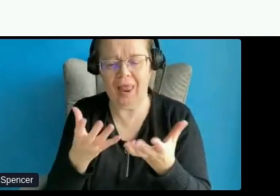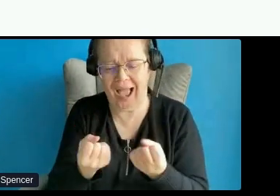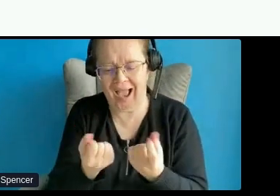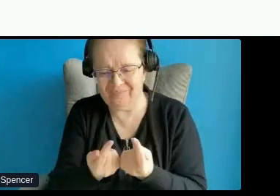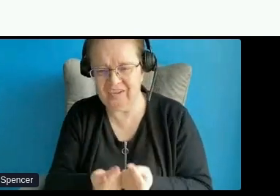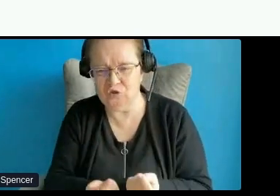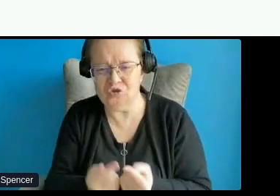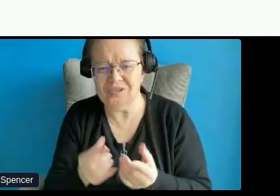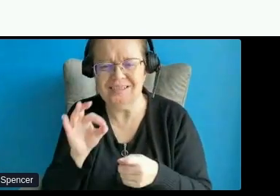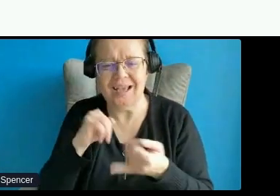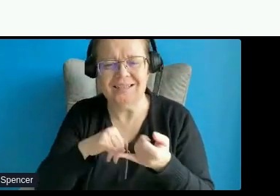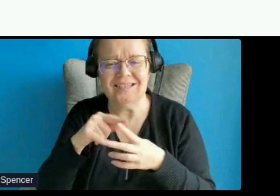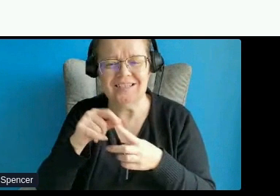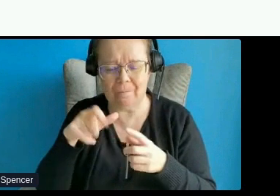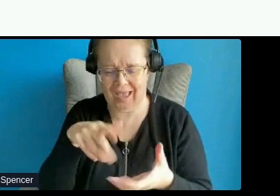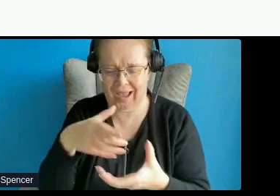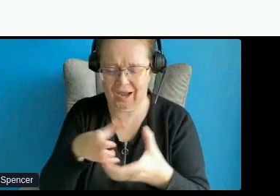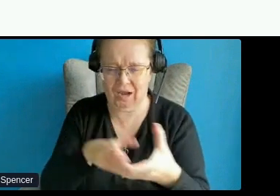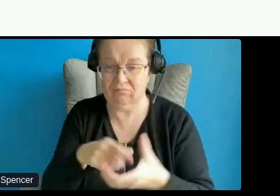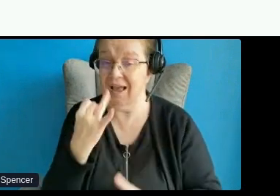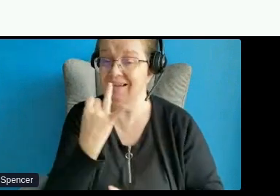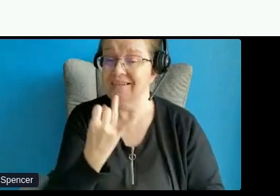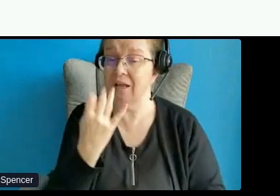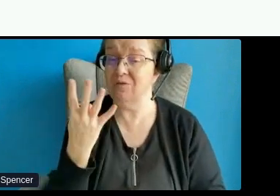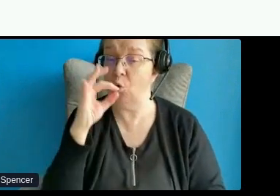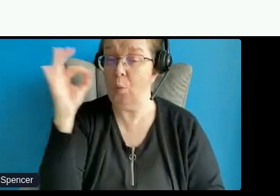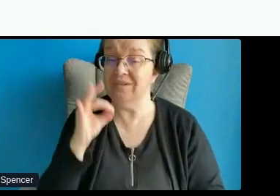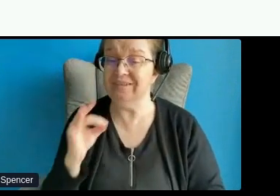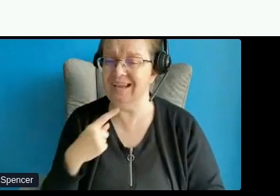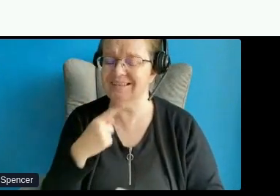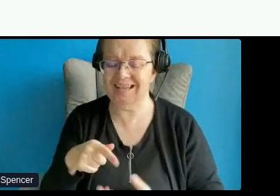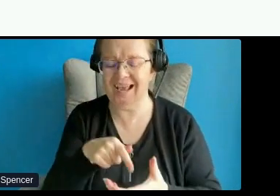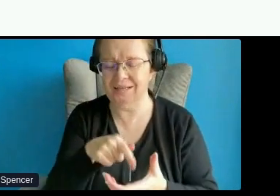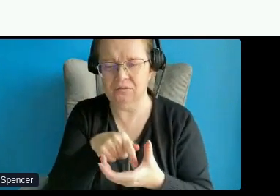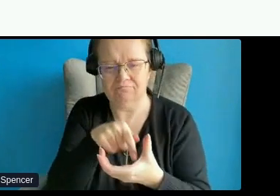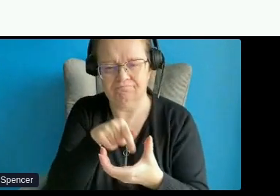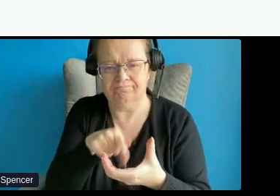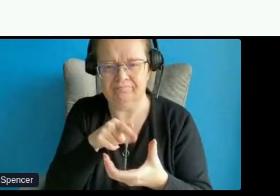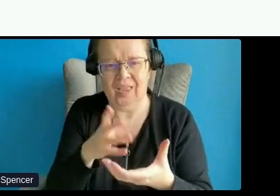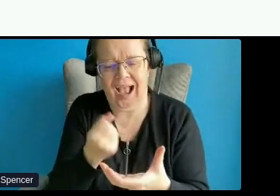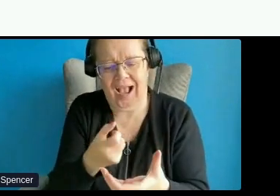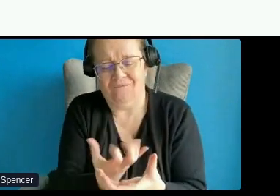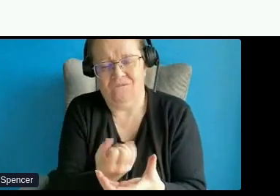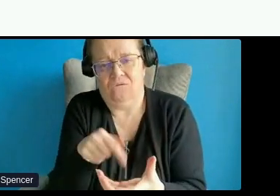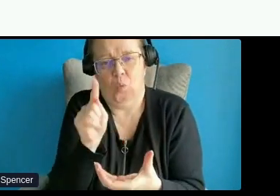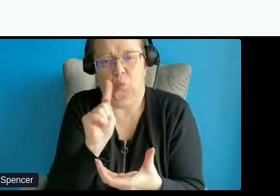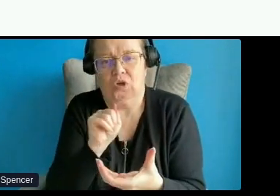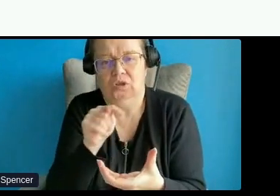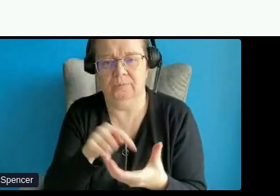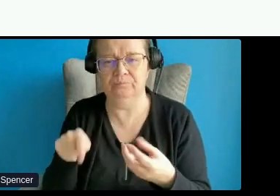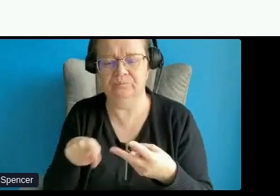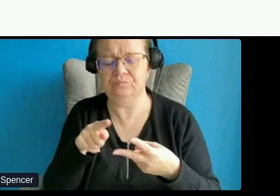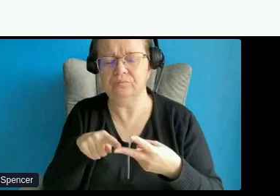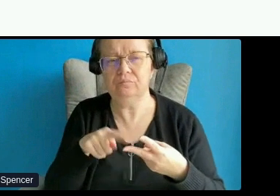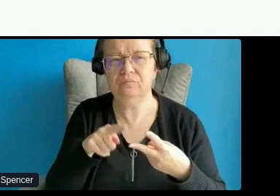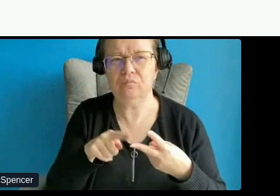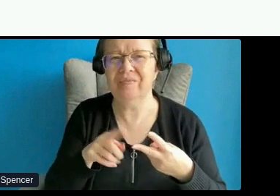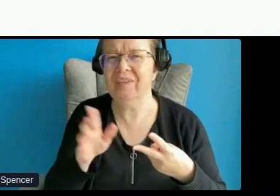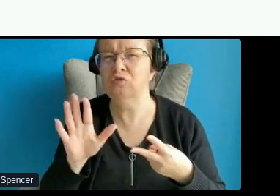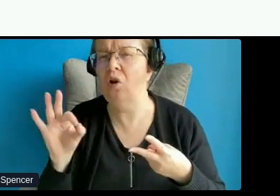specification. And that was mentioned by 74% of our respondents. The next most popular one, not necessarily